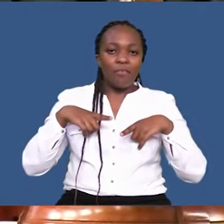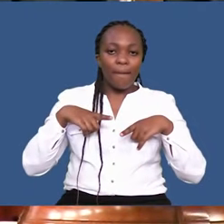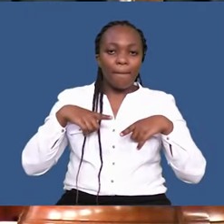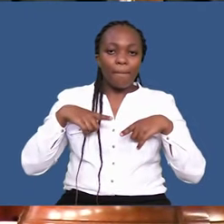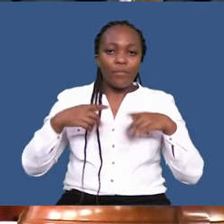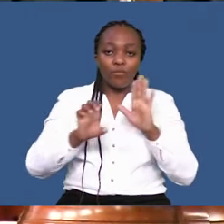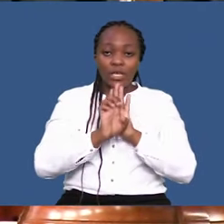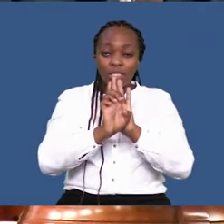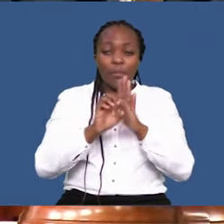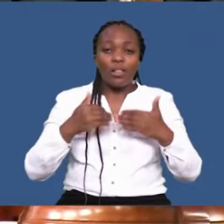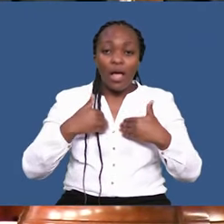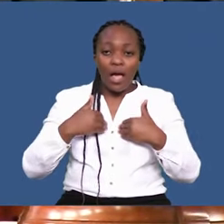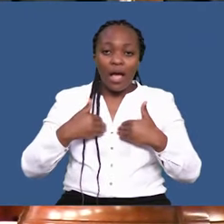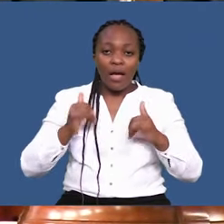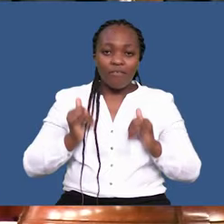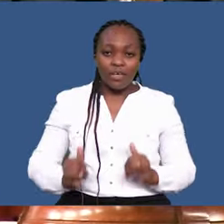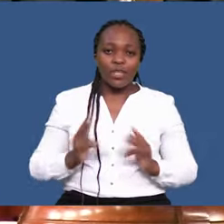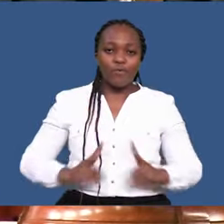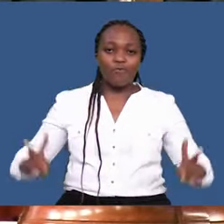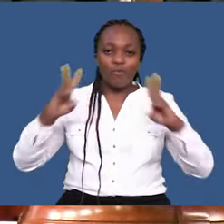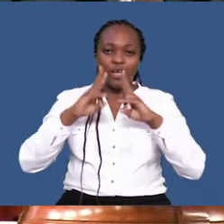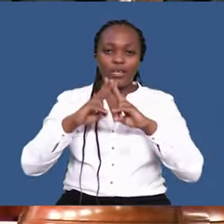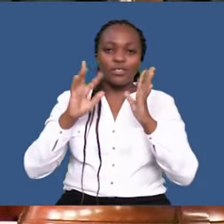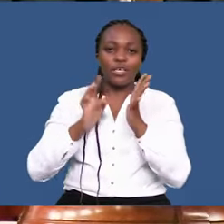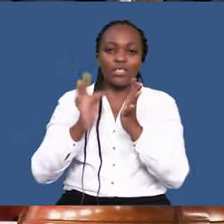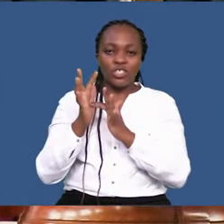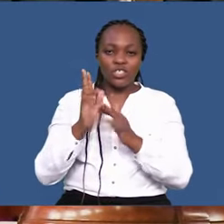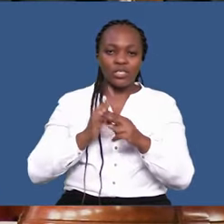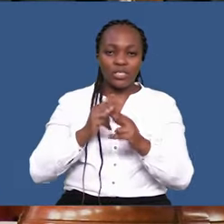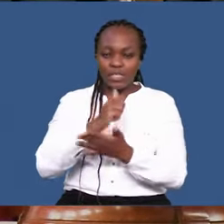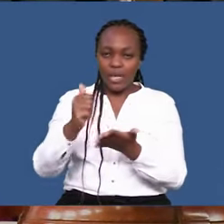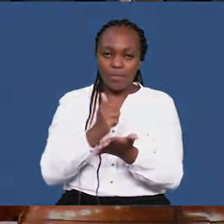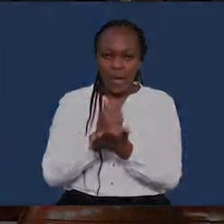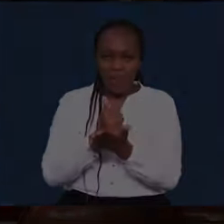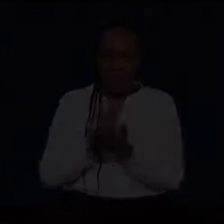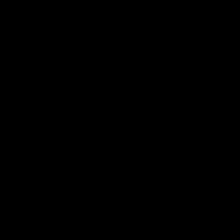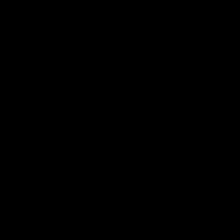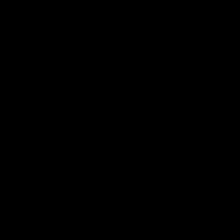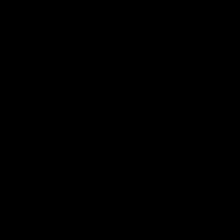godly virtues. In Jesus' name we pray. Amen.